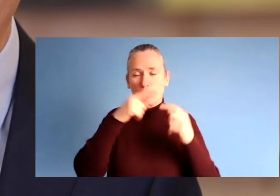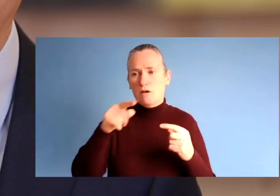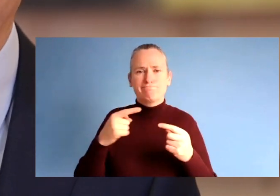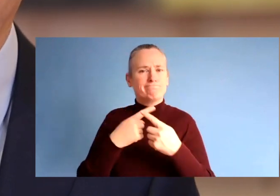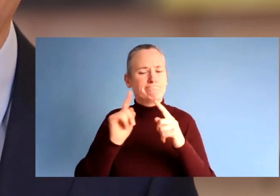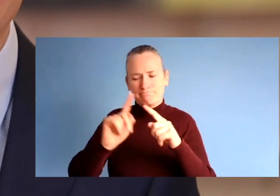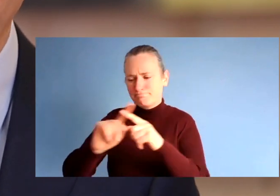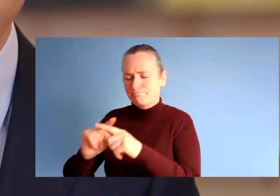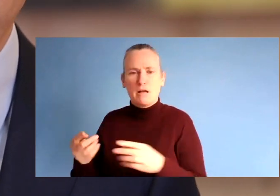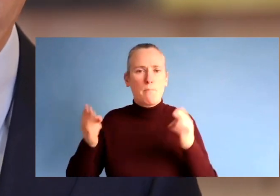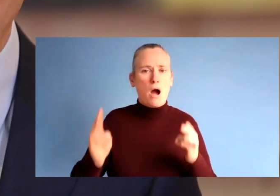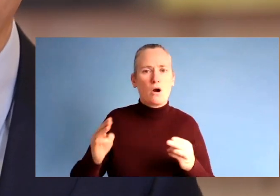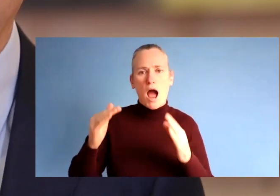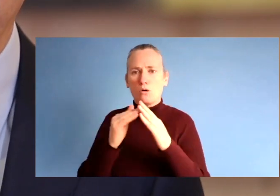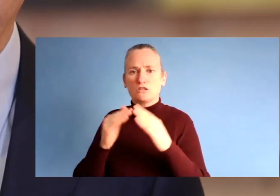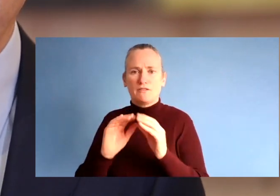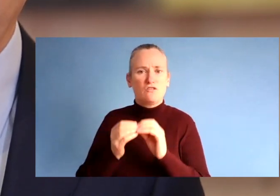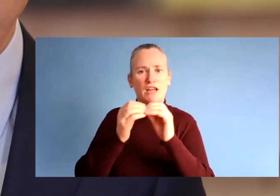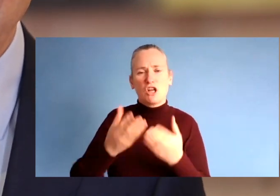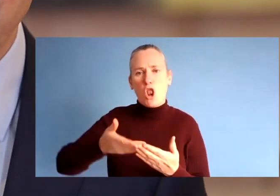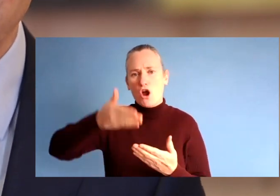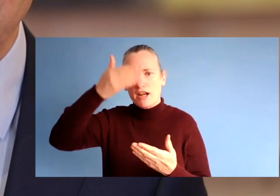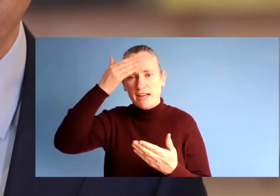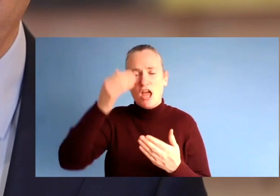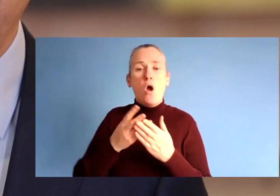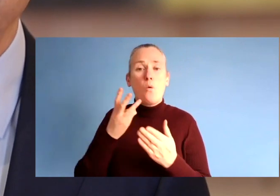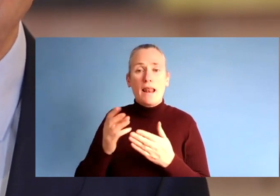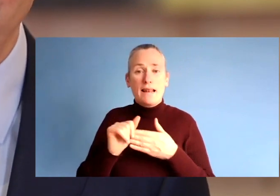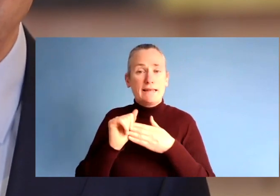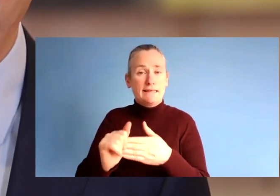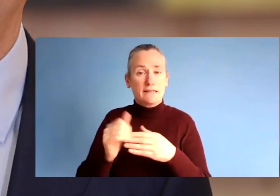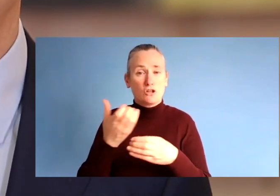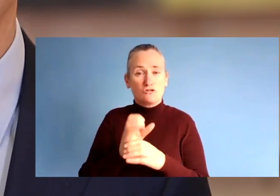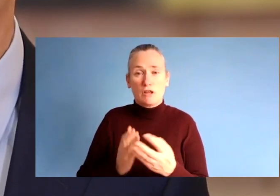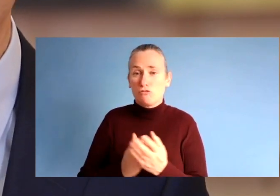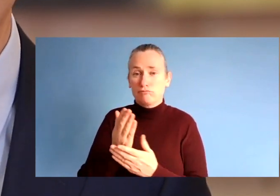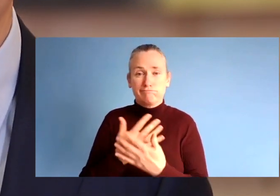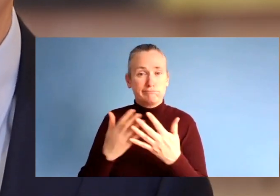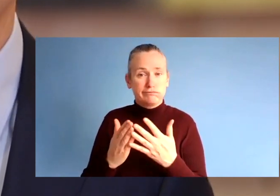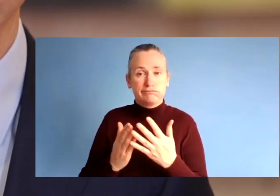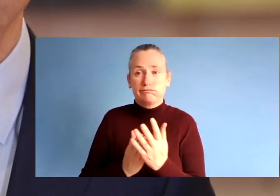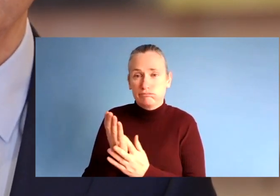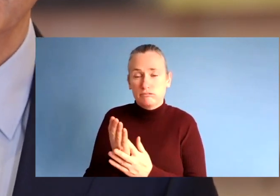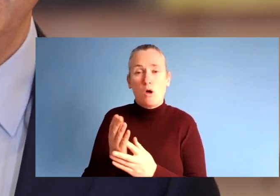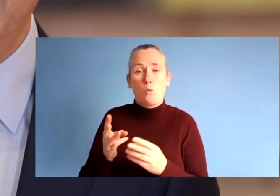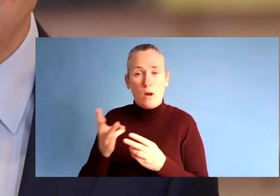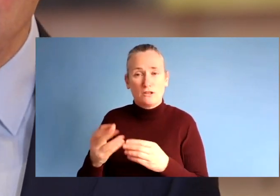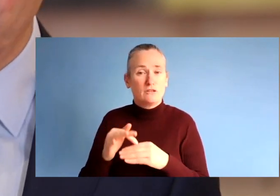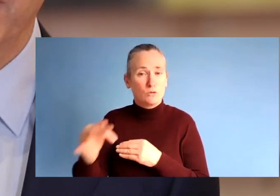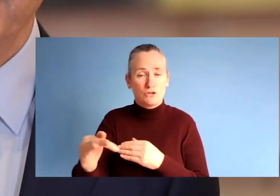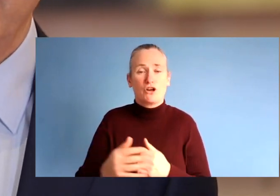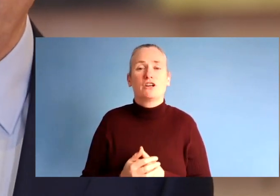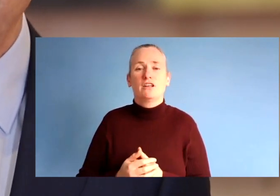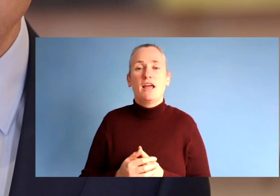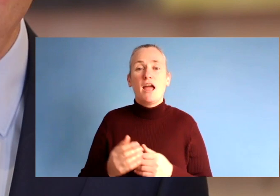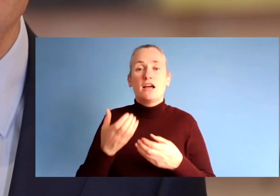multidisciplinary powerhouse of innovation and learning that will lead this country across multiple sectors well into the future. As a